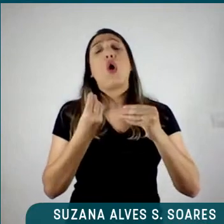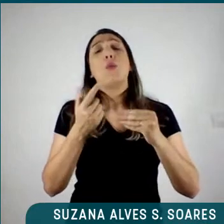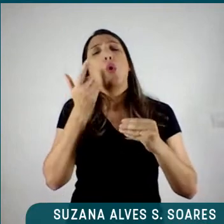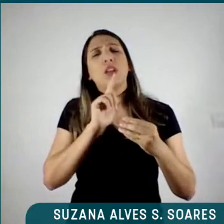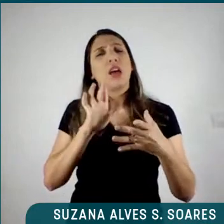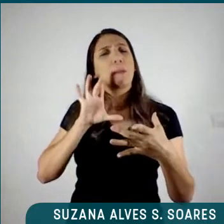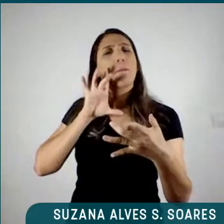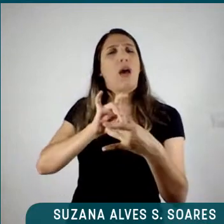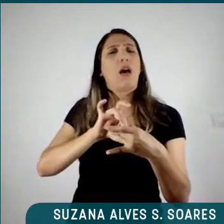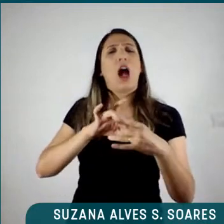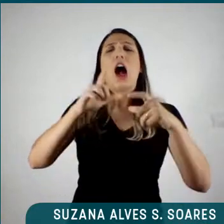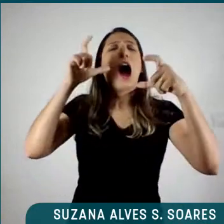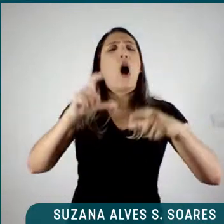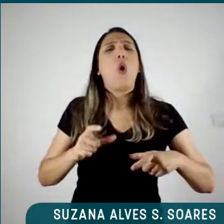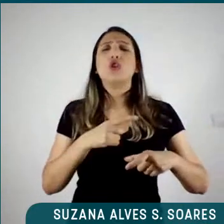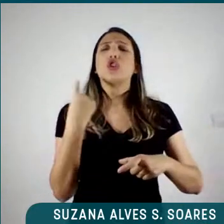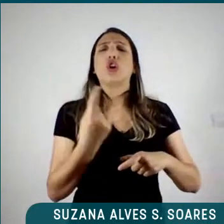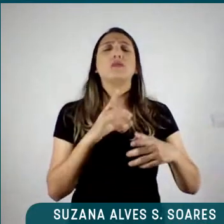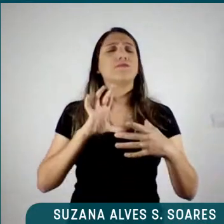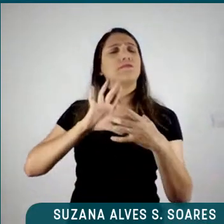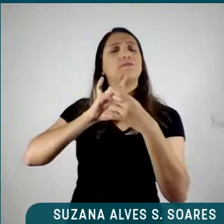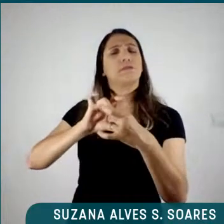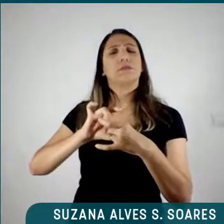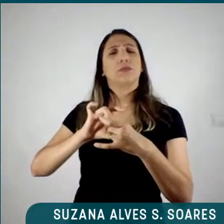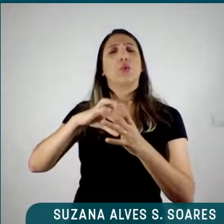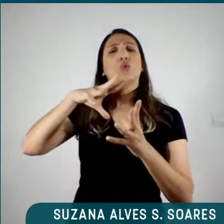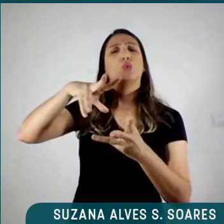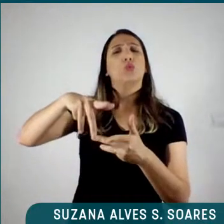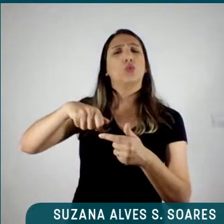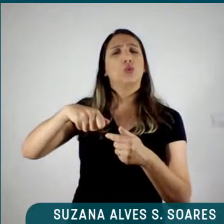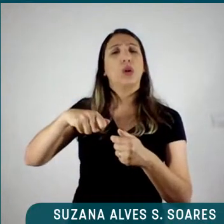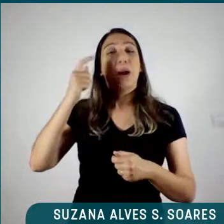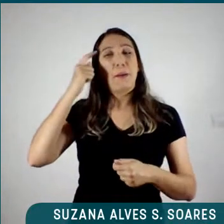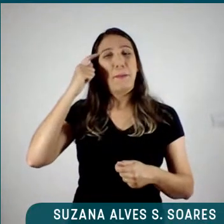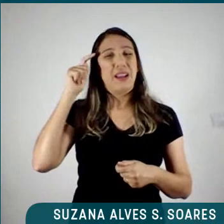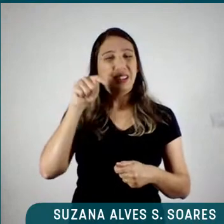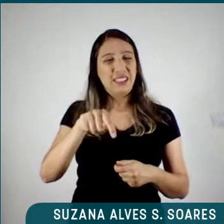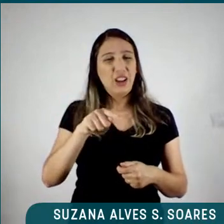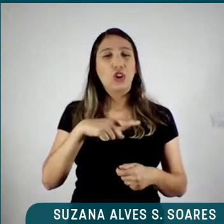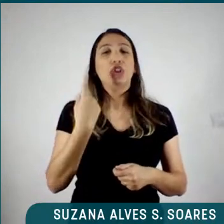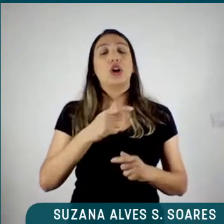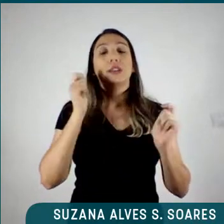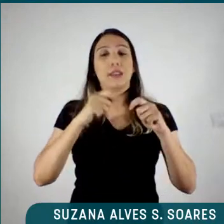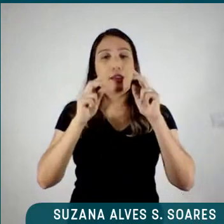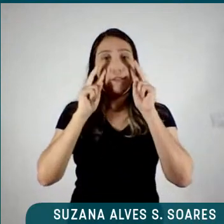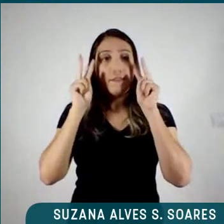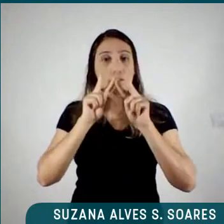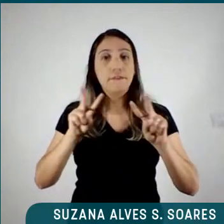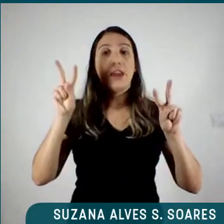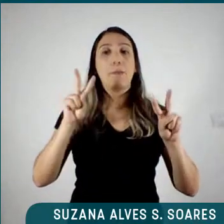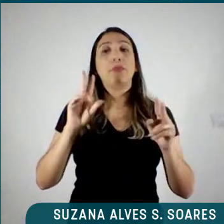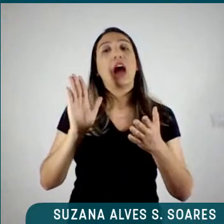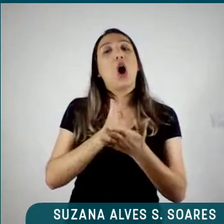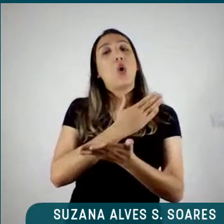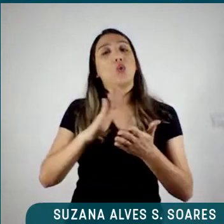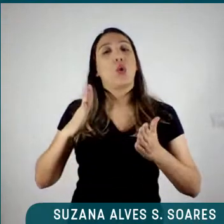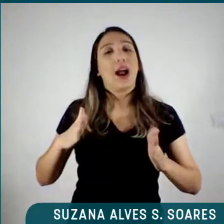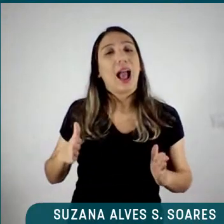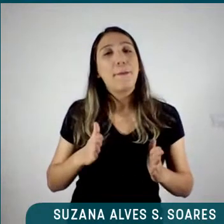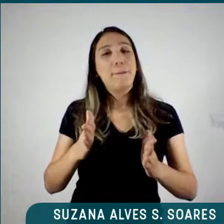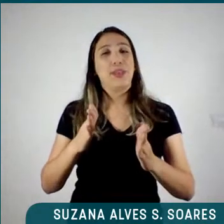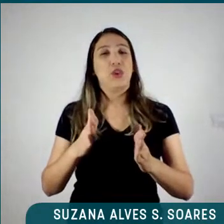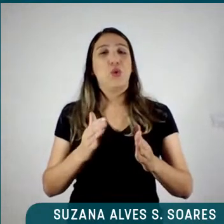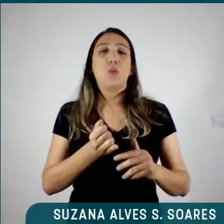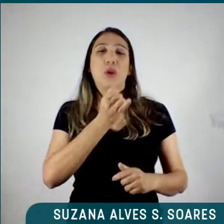when we look into these issues under the context of a global pandemic. So we have to think about a